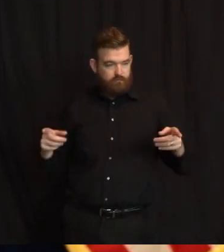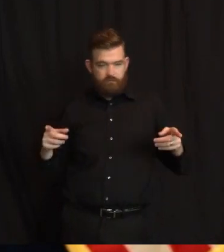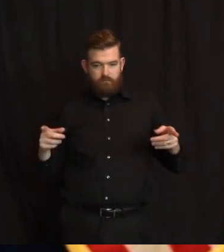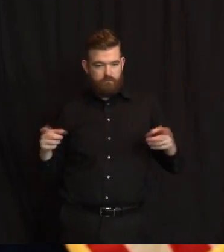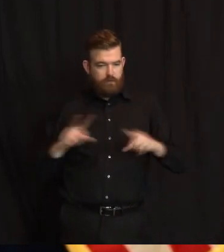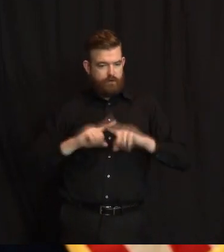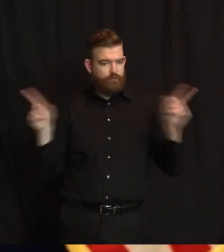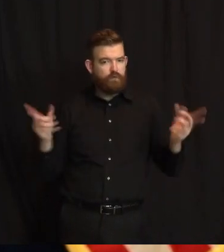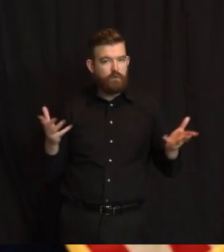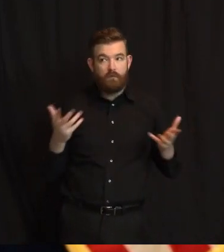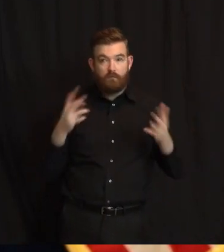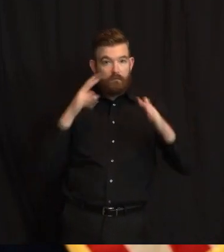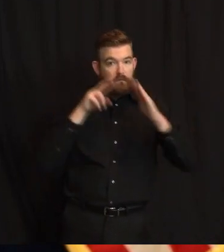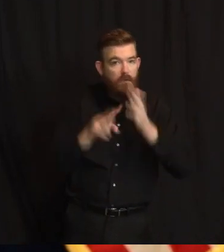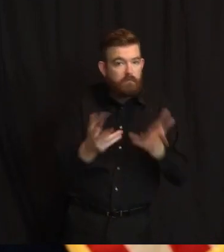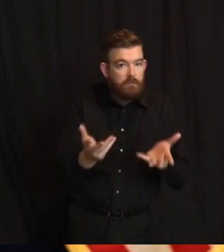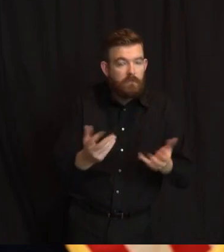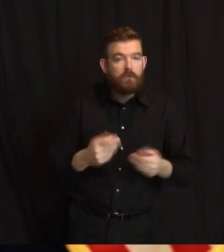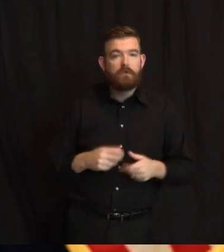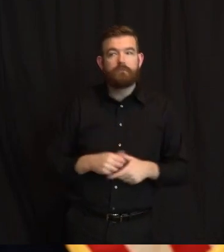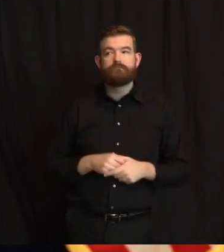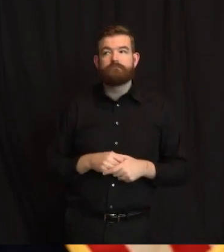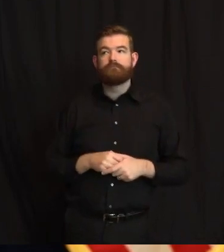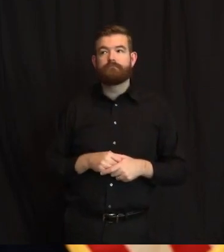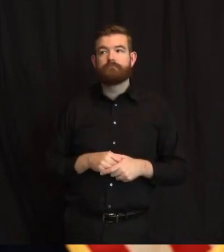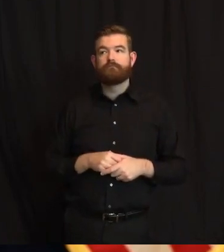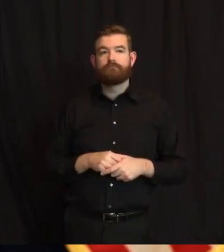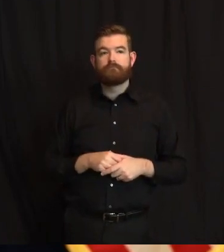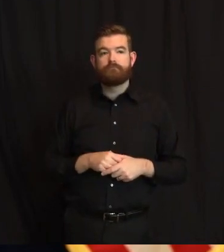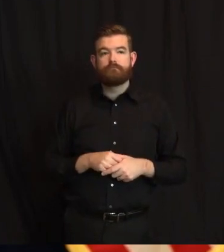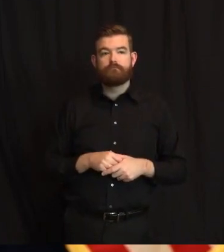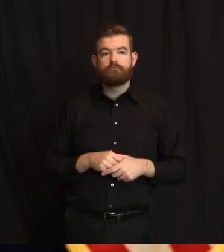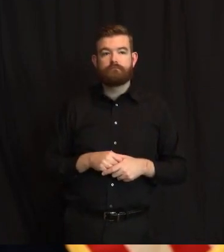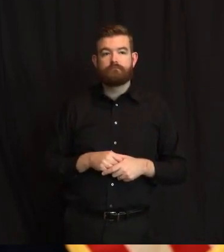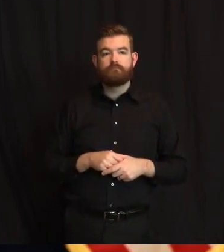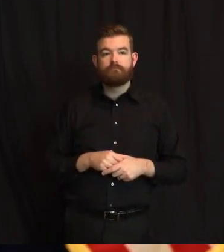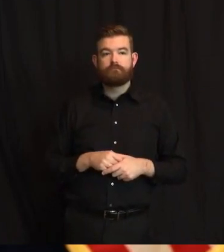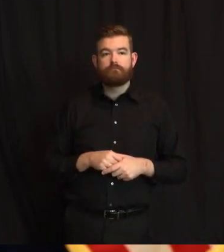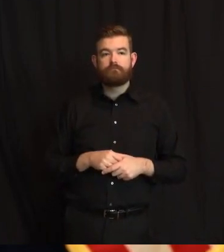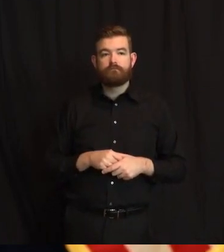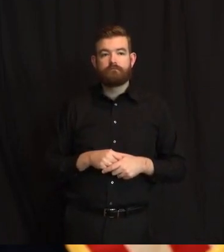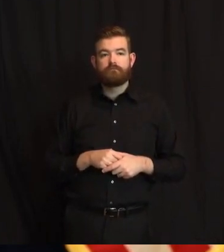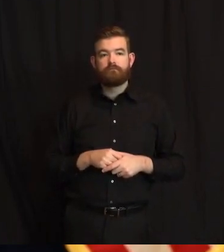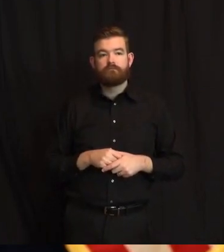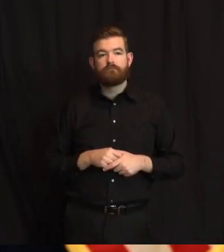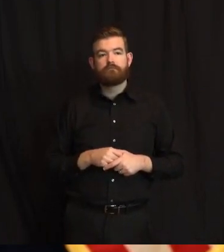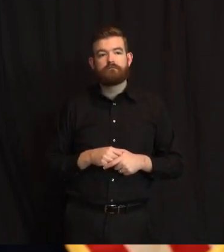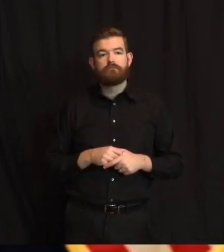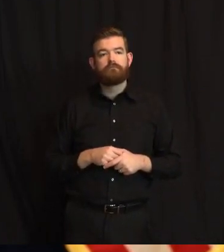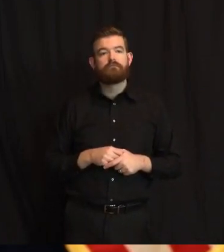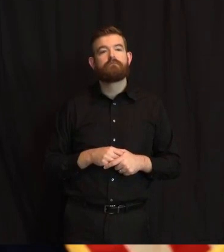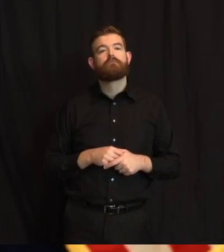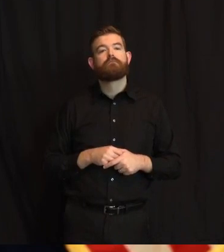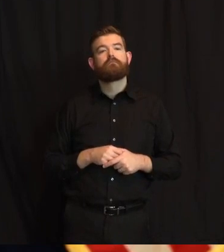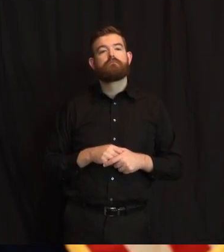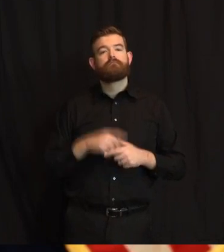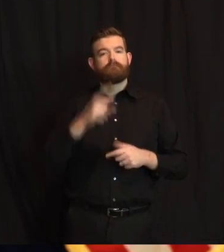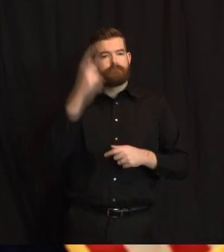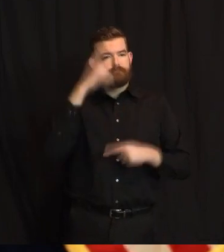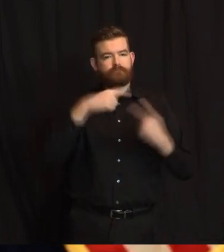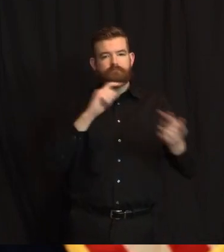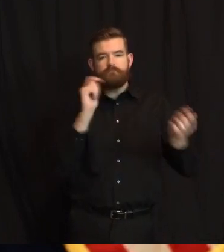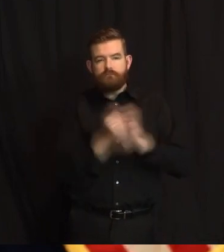would you consider changing the requirements for what is considered an essential product or an essential warehouse? And finally, why haven't the hours of those working in